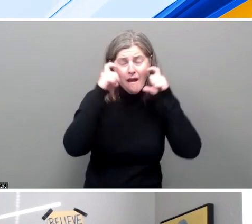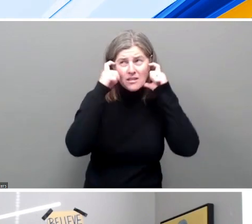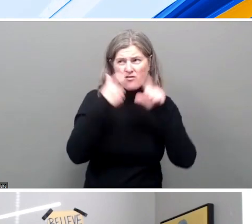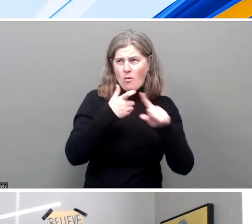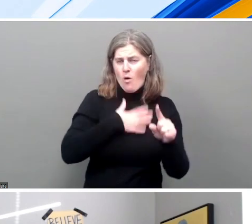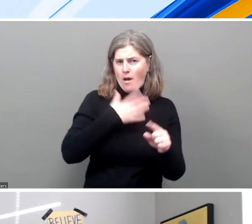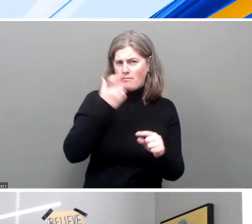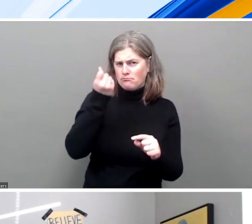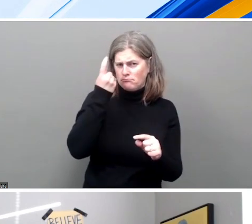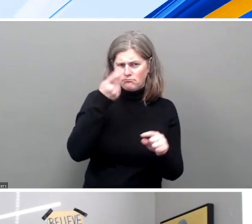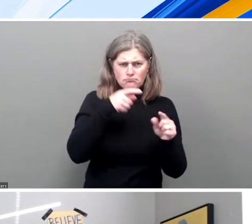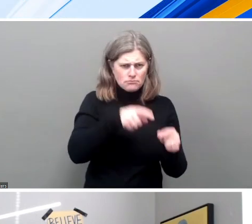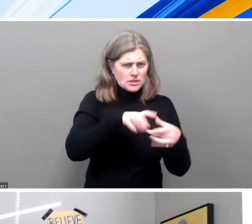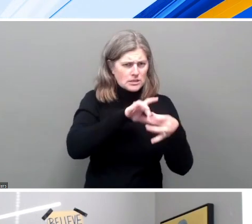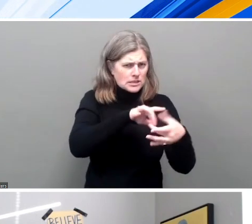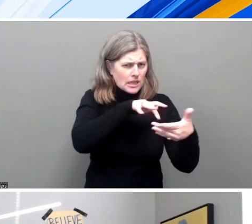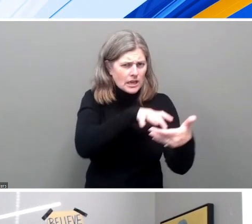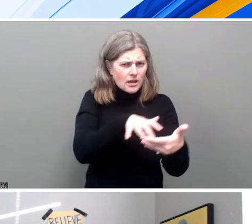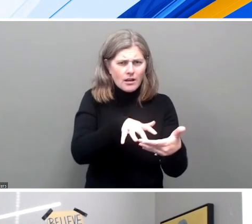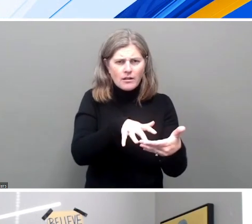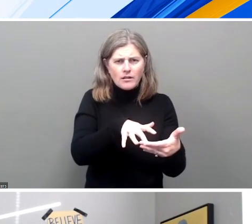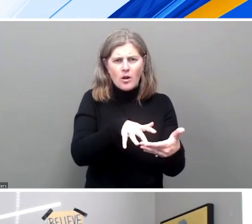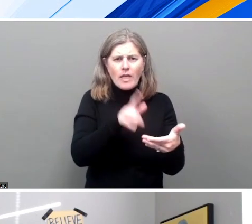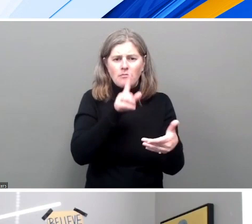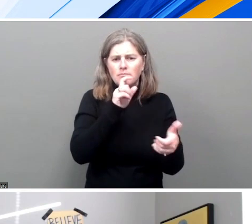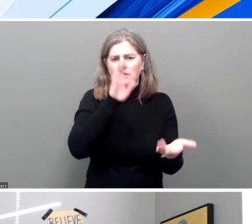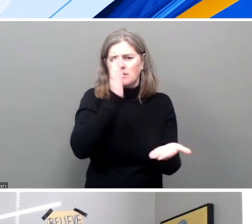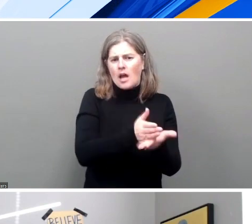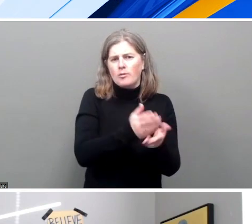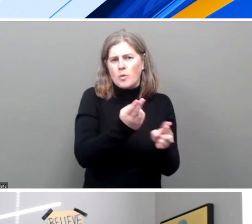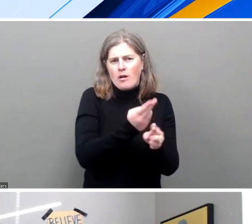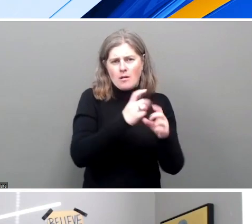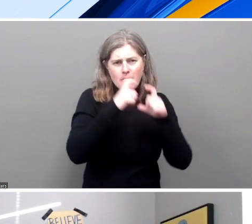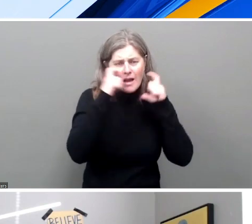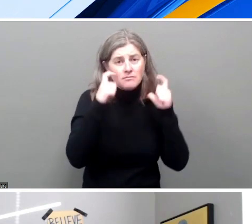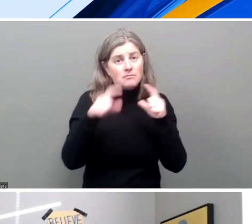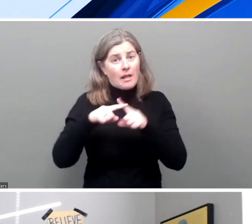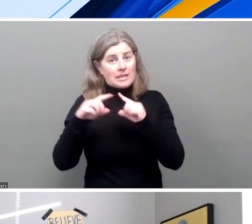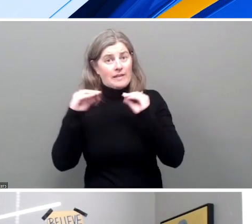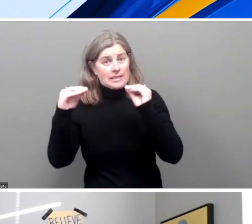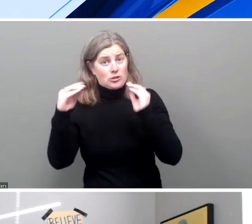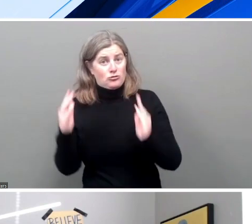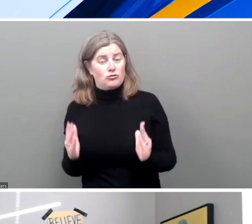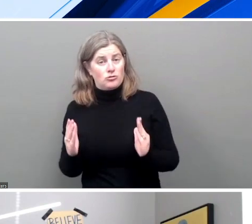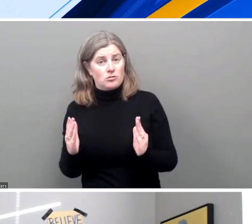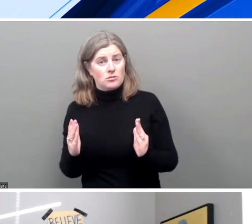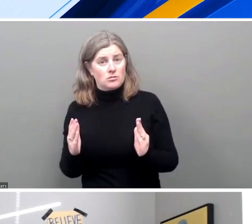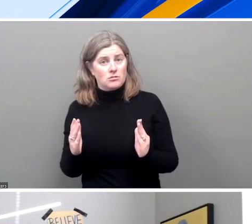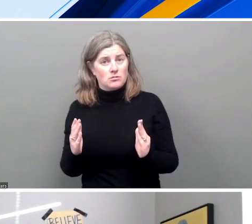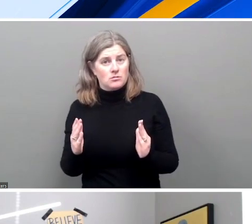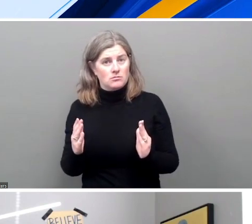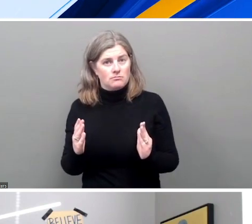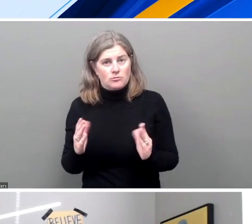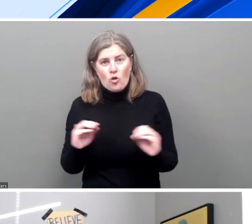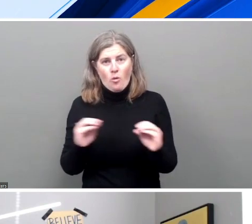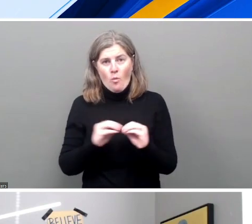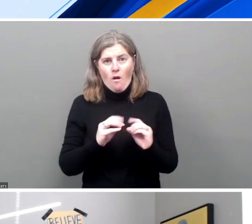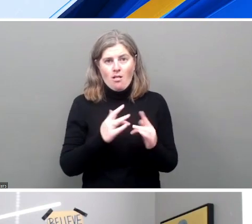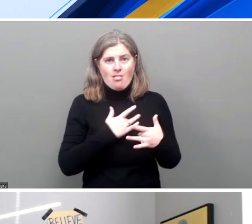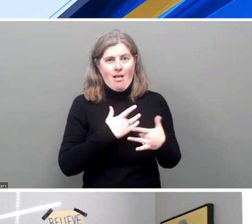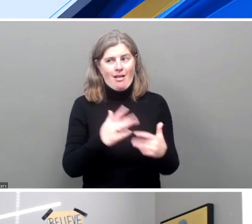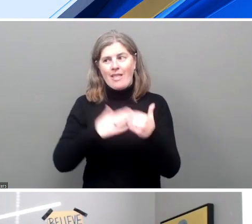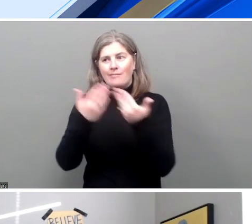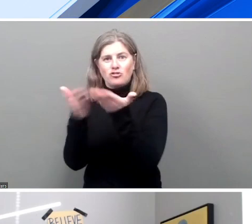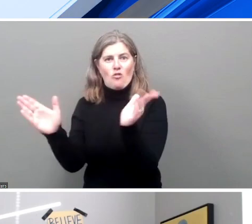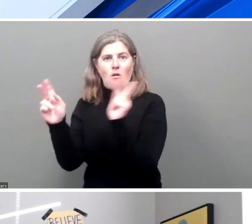I understand about the study, or they actually discouraged it. And the teachers were no more likely than just the general